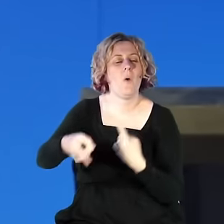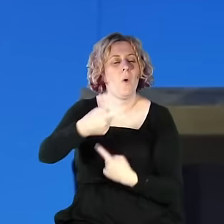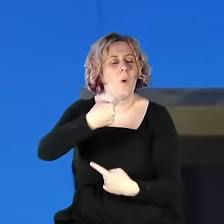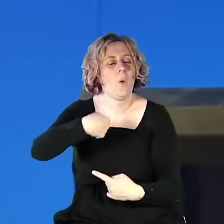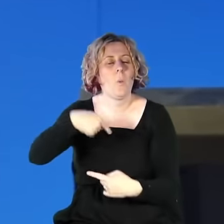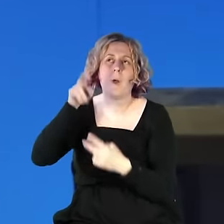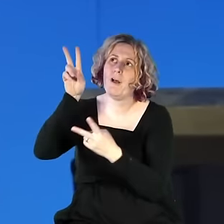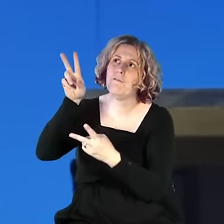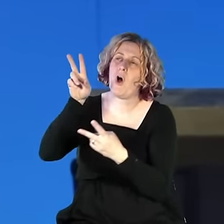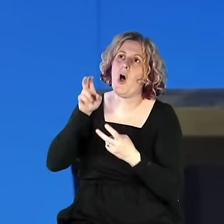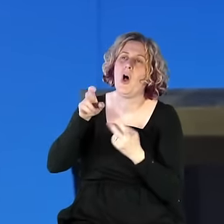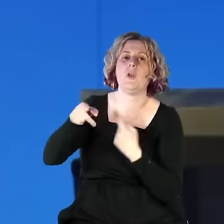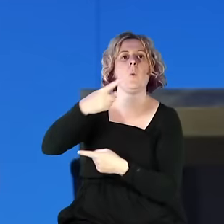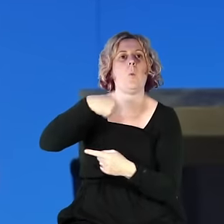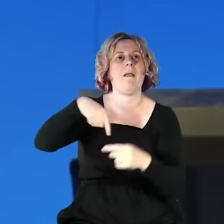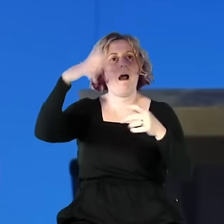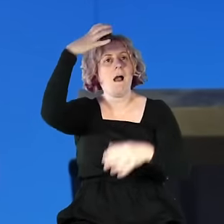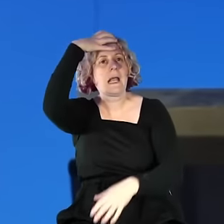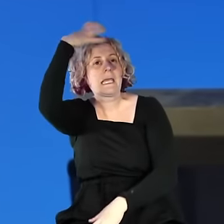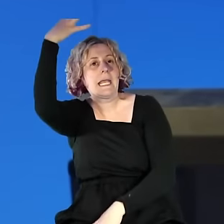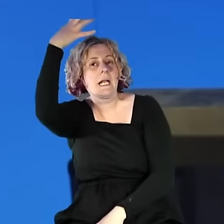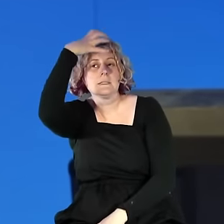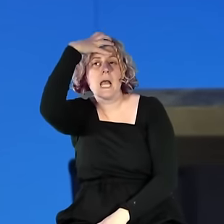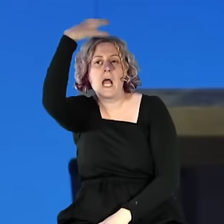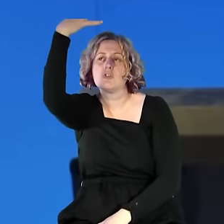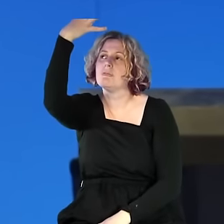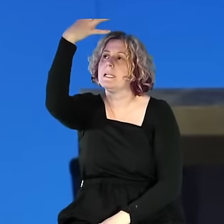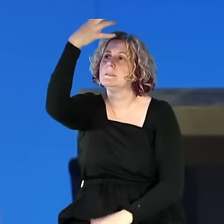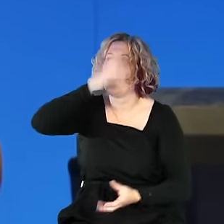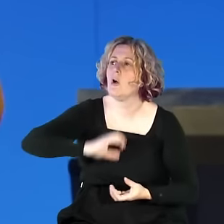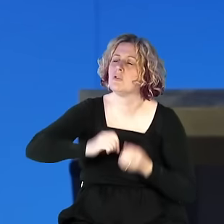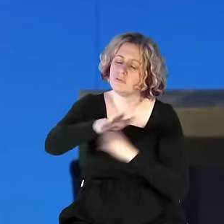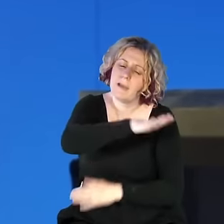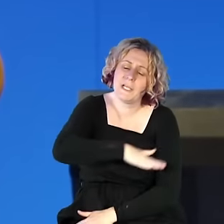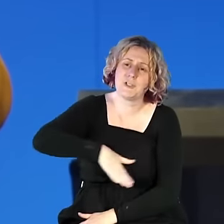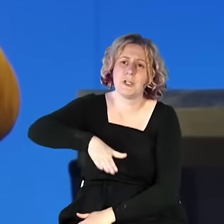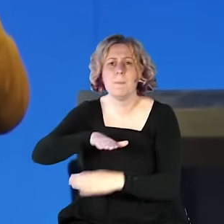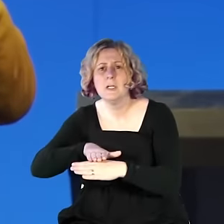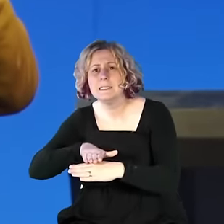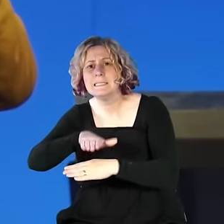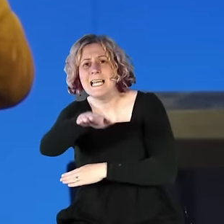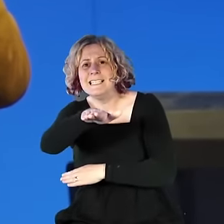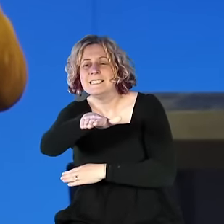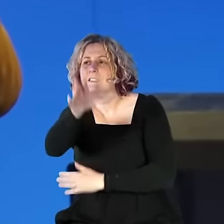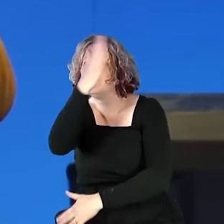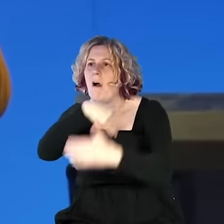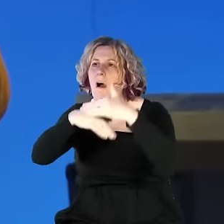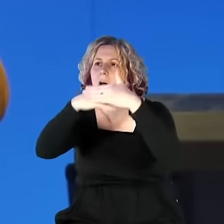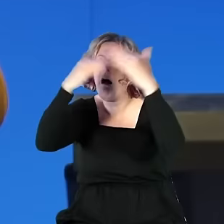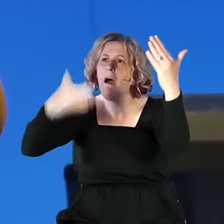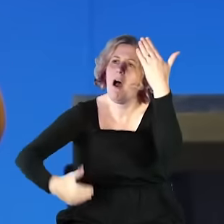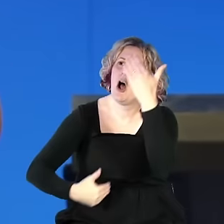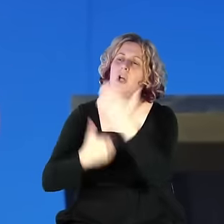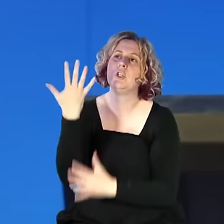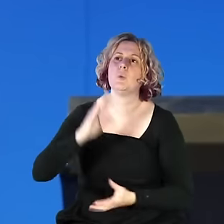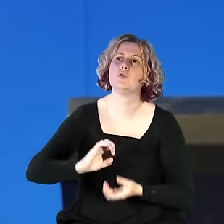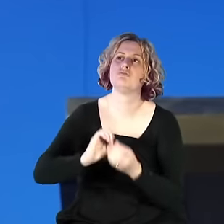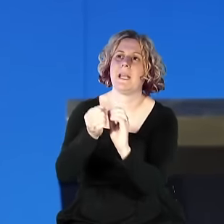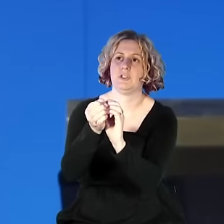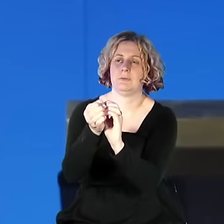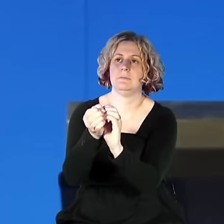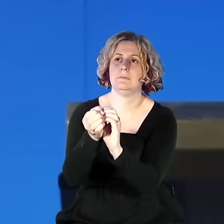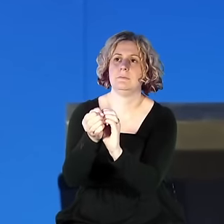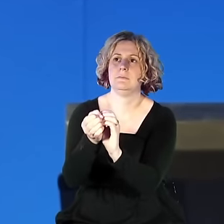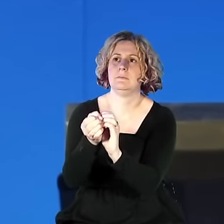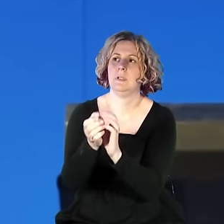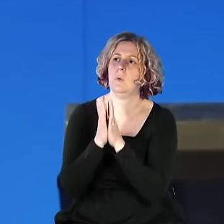queens of creation, destined for a new creation. As we leave tonight, Father, we pray that we wouldn't leave those truths, but